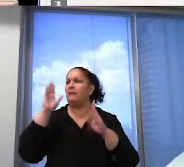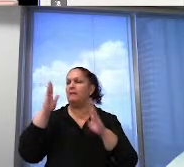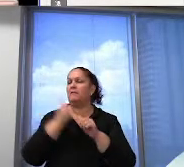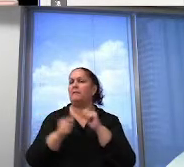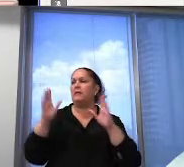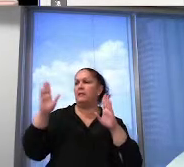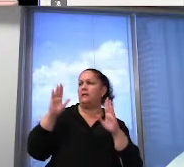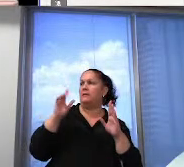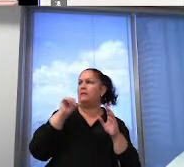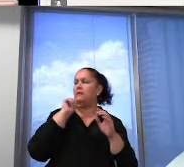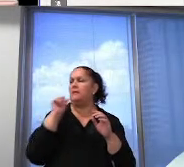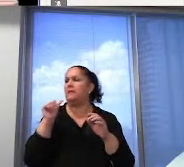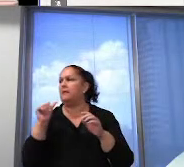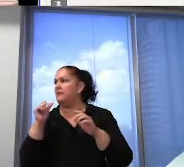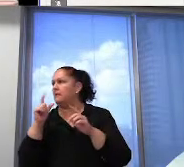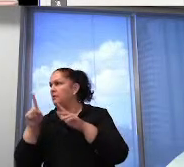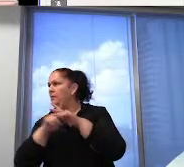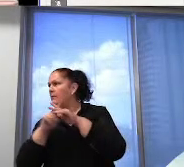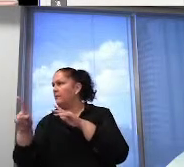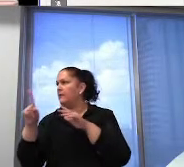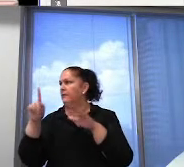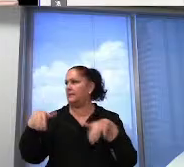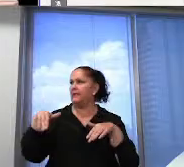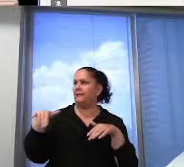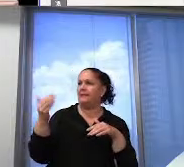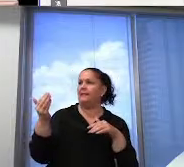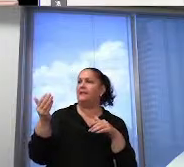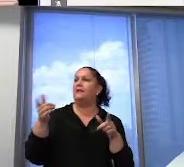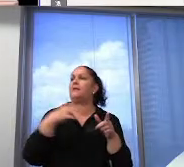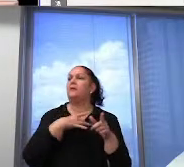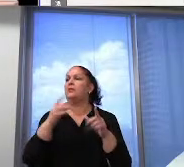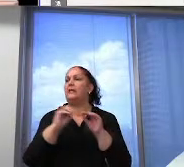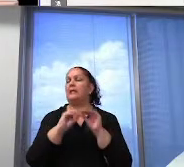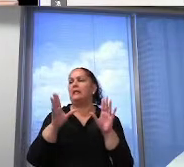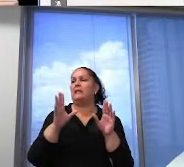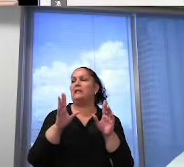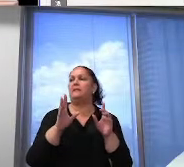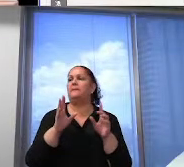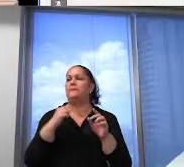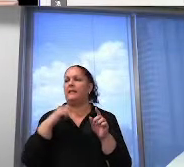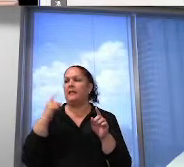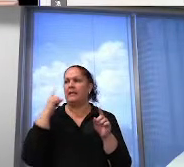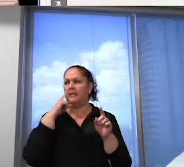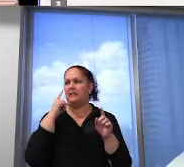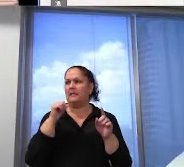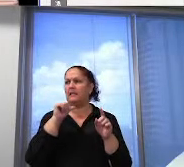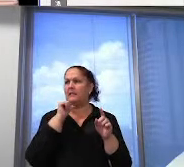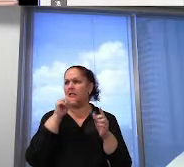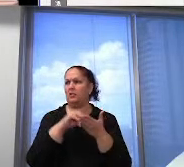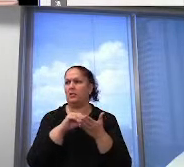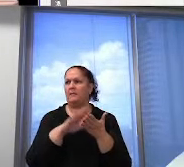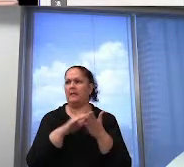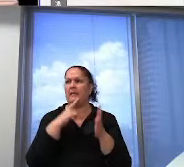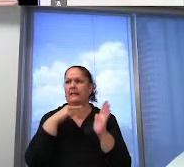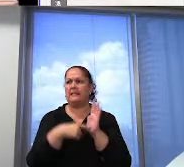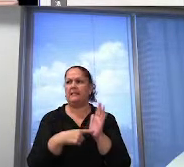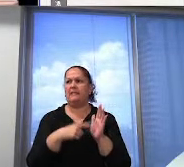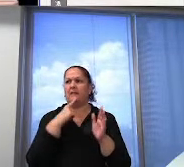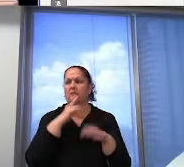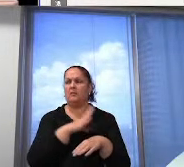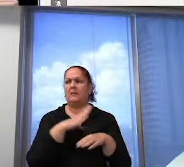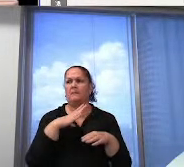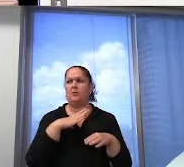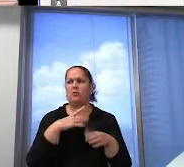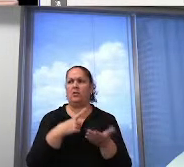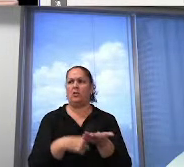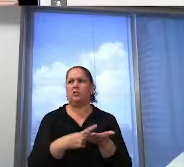everybody's attention, please? It's not seventh grade. And don't go running off to recess yet. Go. We would like clarity. I think it's not marked as an exhibit for the